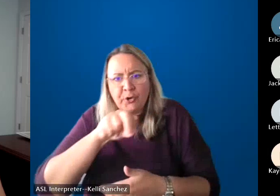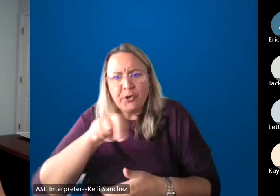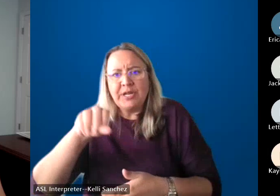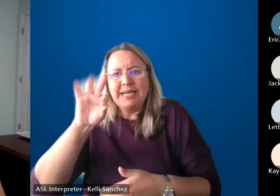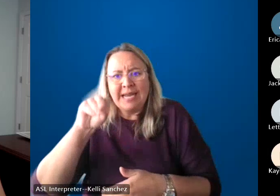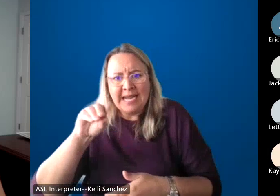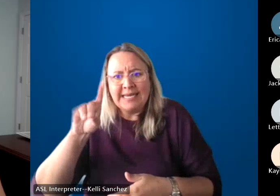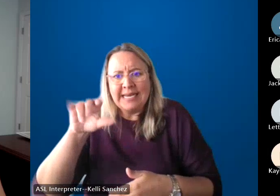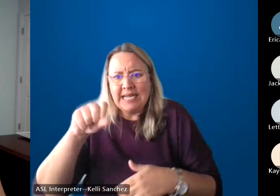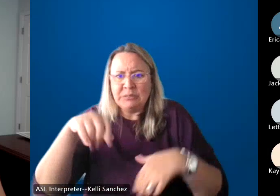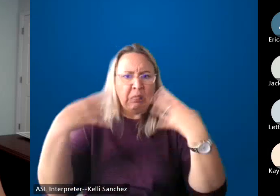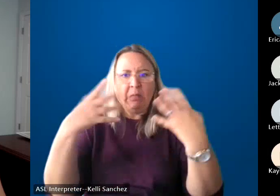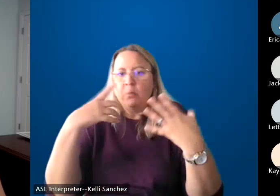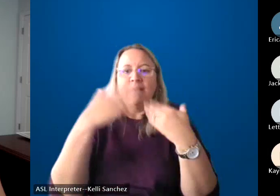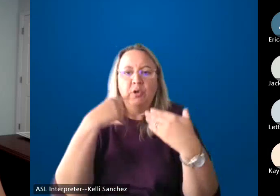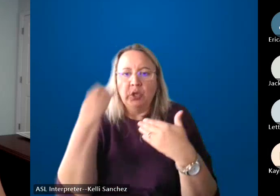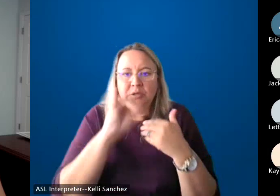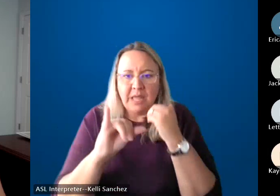like.